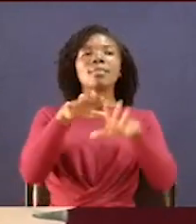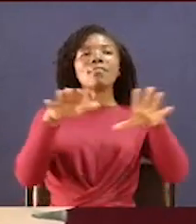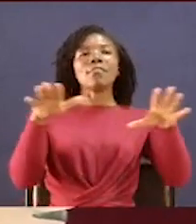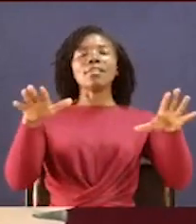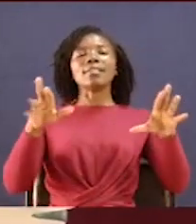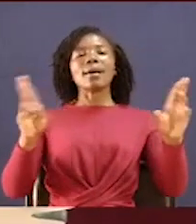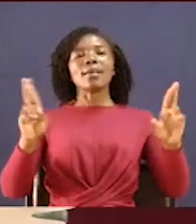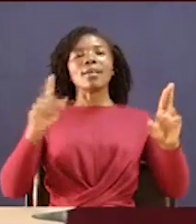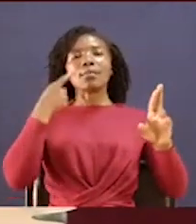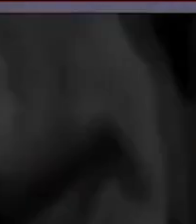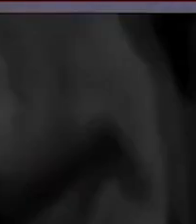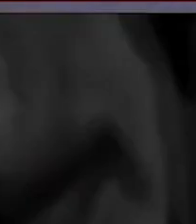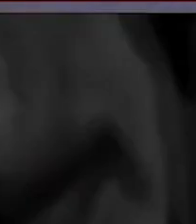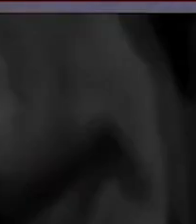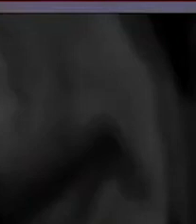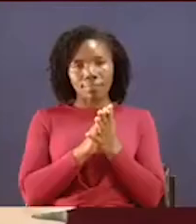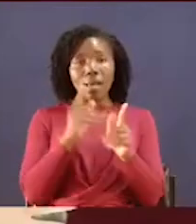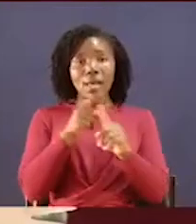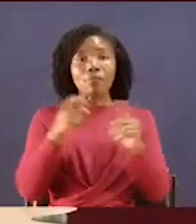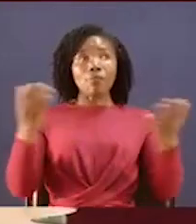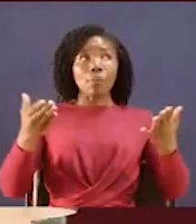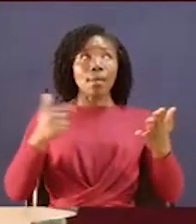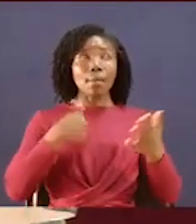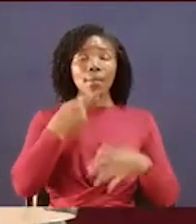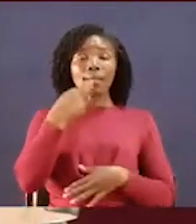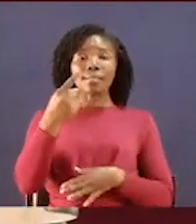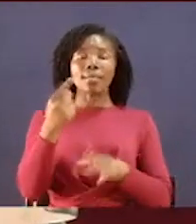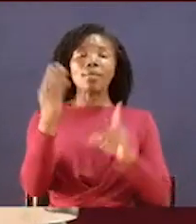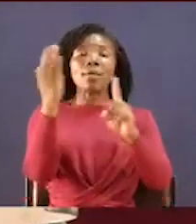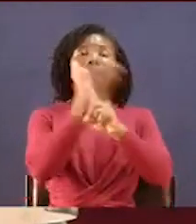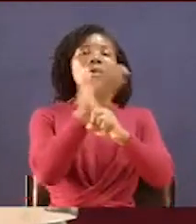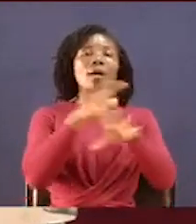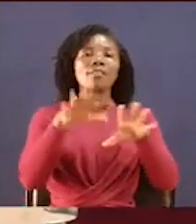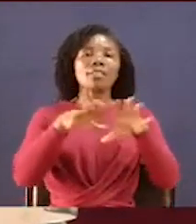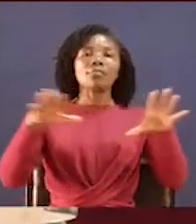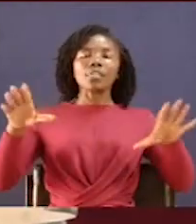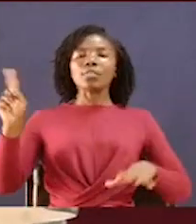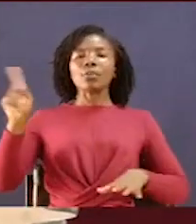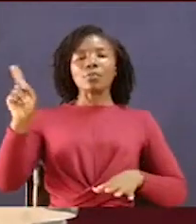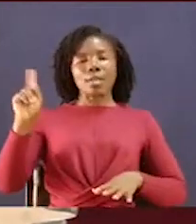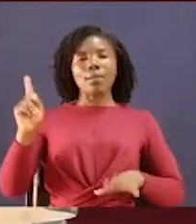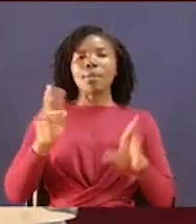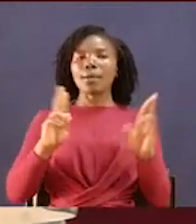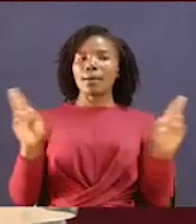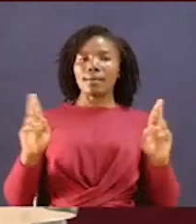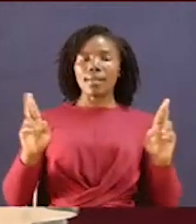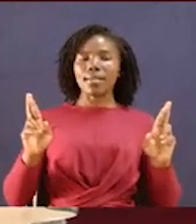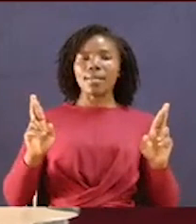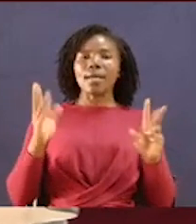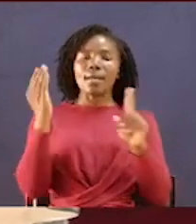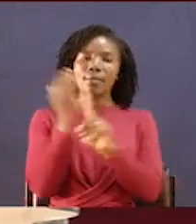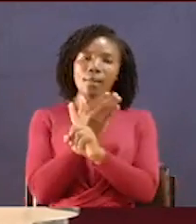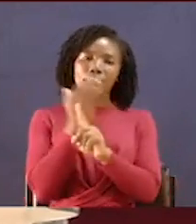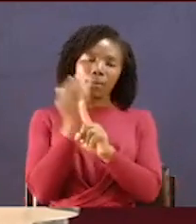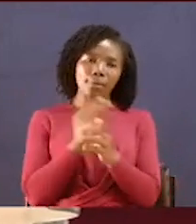are ripe for harvest. And I say from this pulpit, the harvest fields of Nairobi are ready and they are ripe.